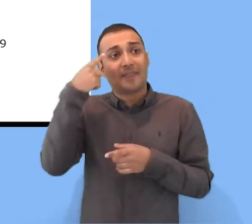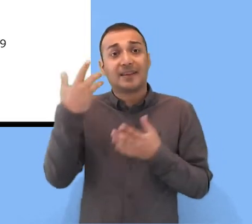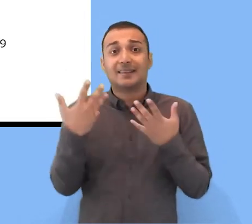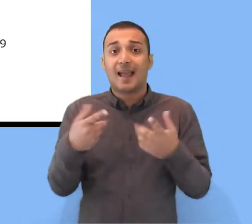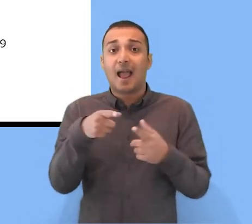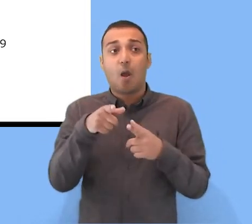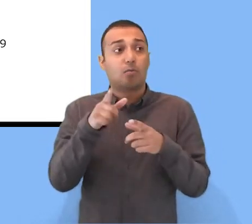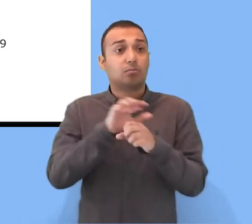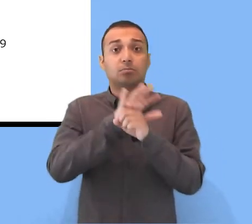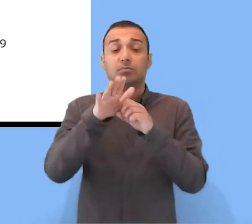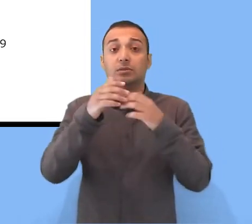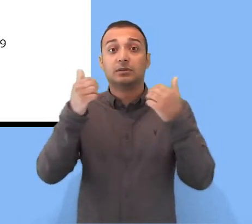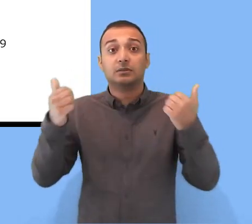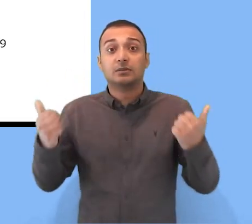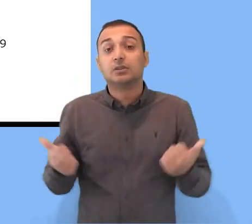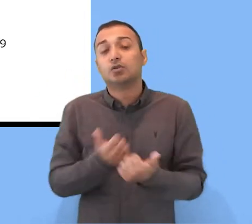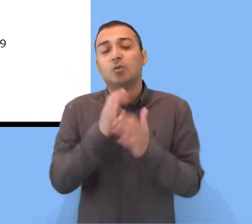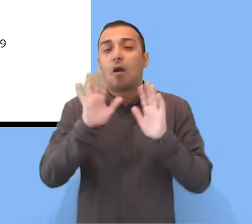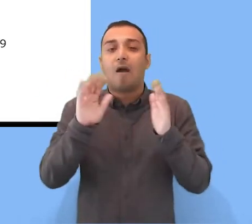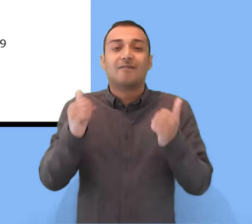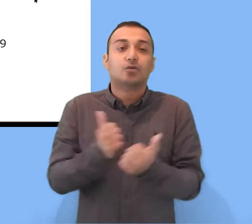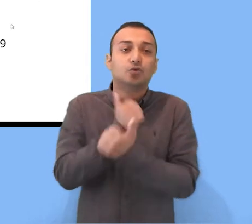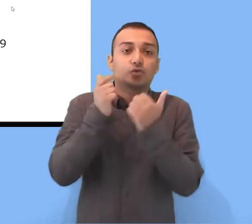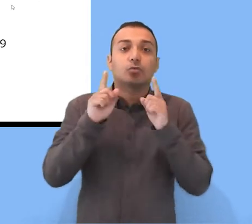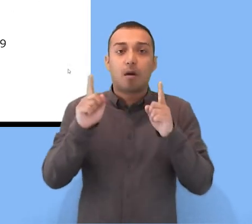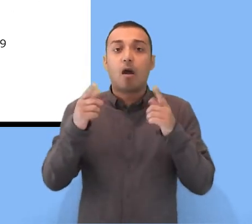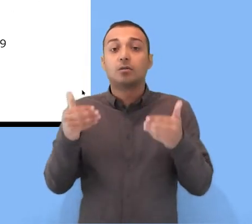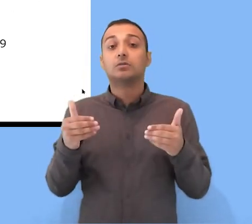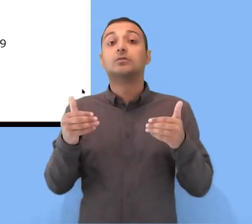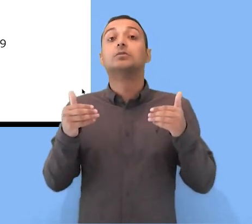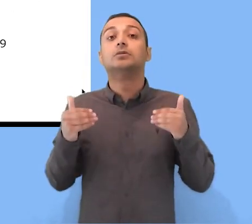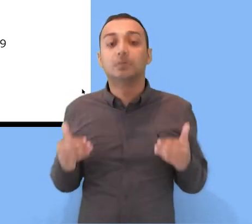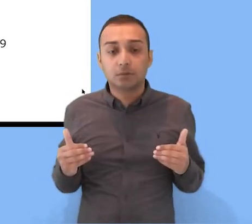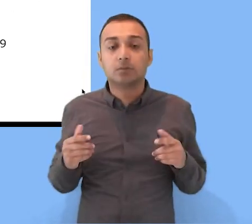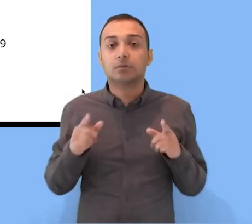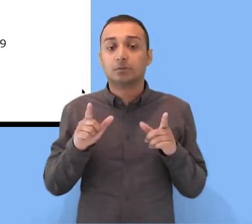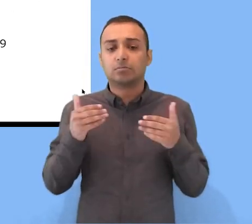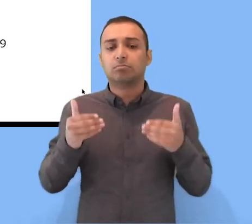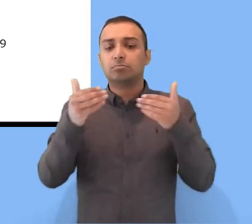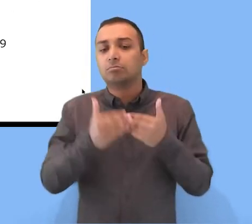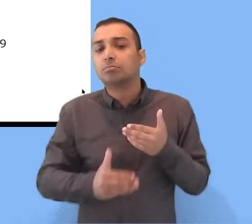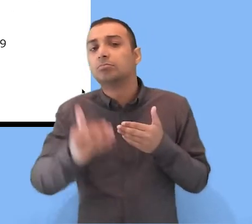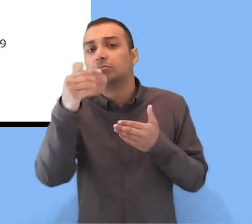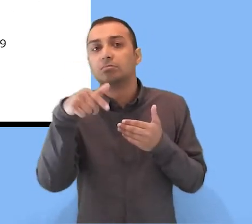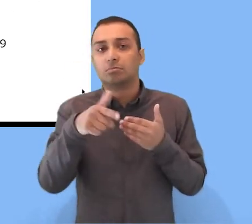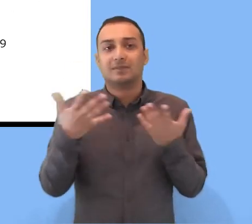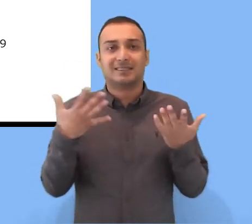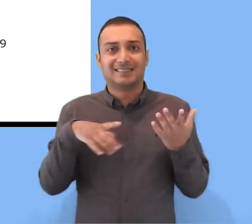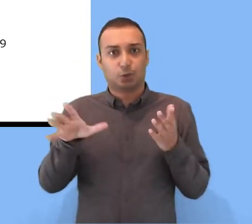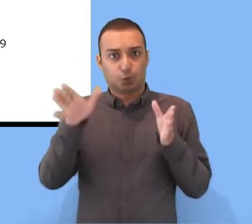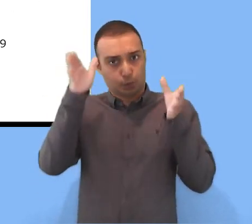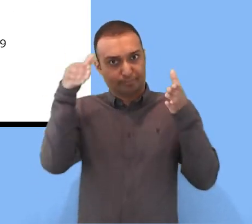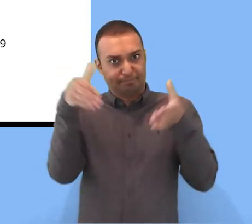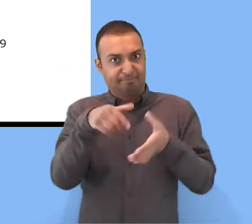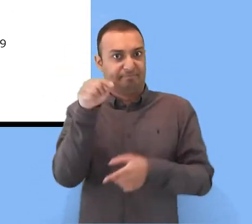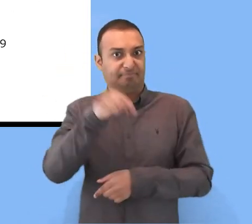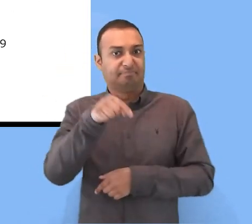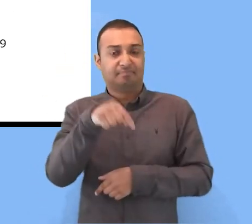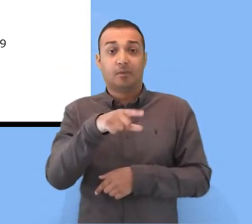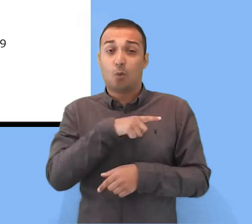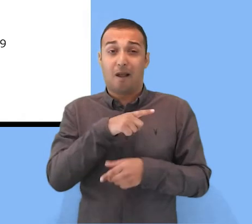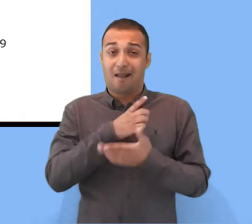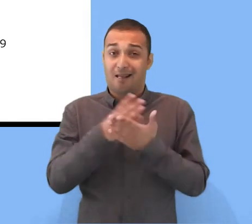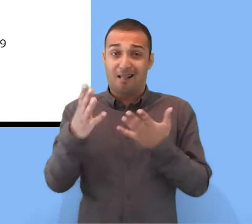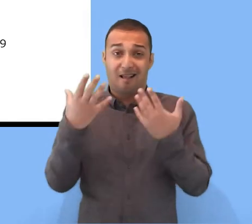we really need to have this as a core focus for us going forwards. How are we going to look to narrow this gap between the